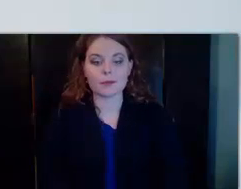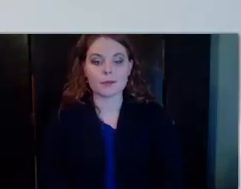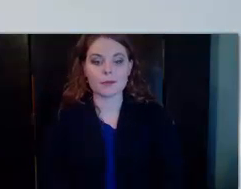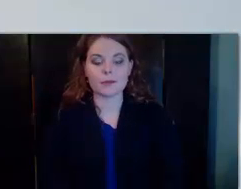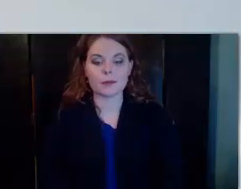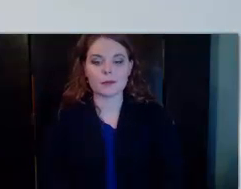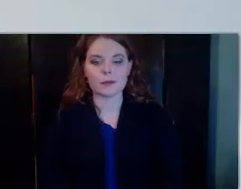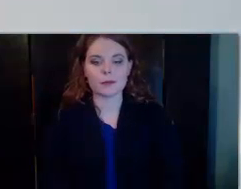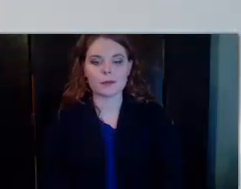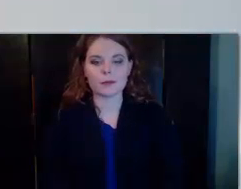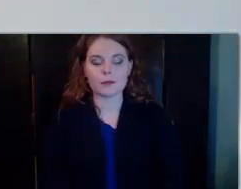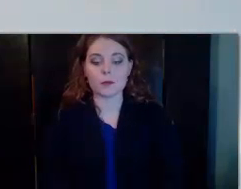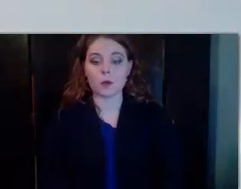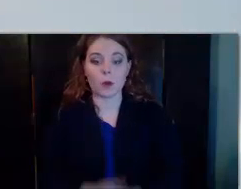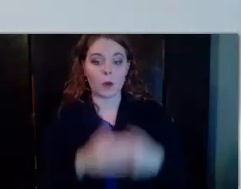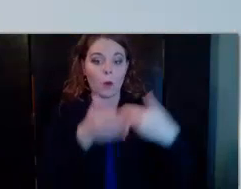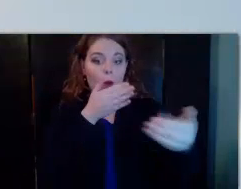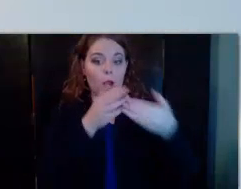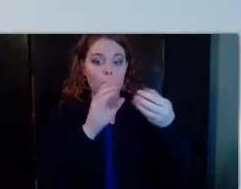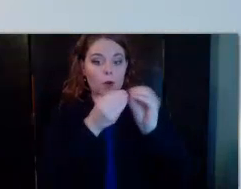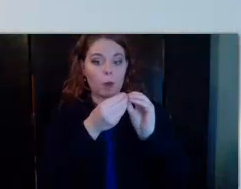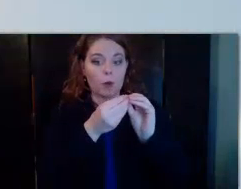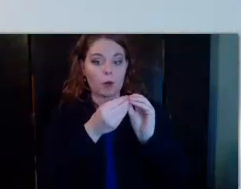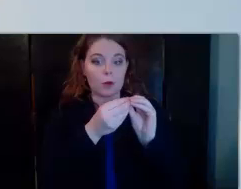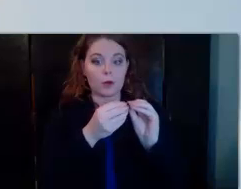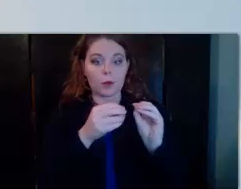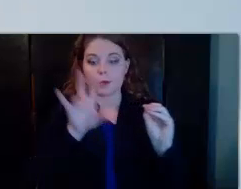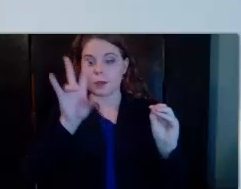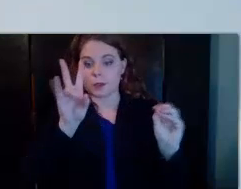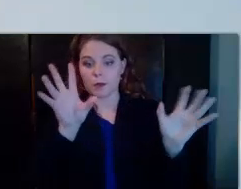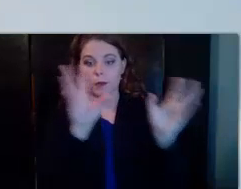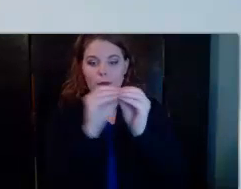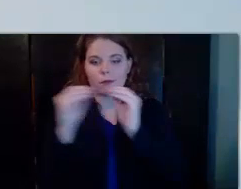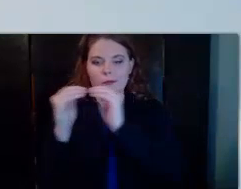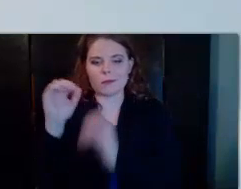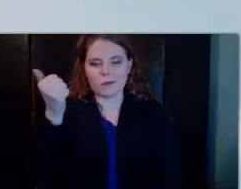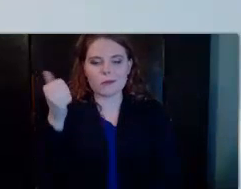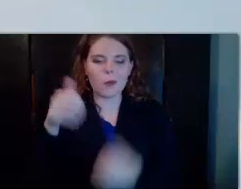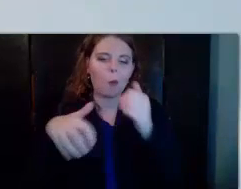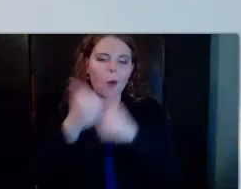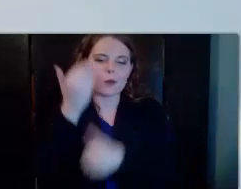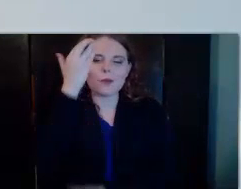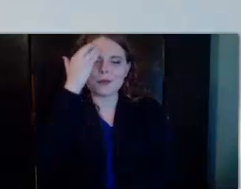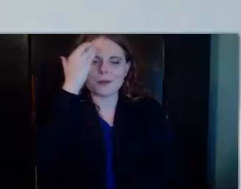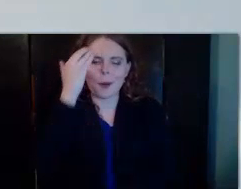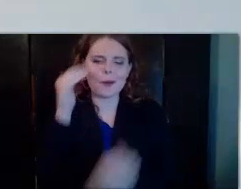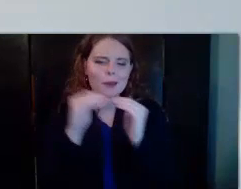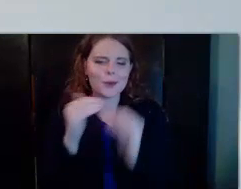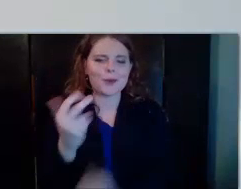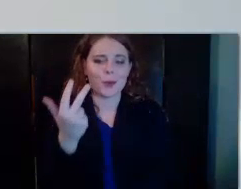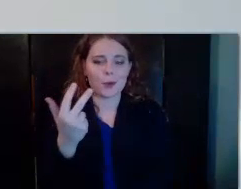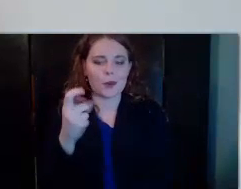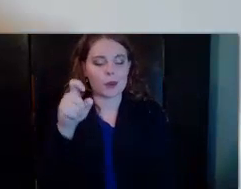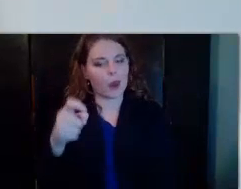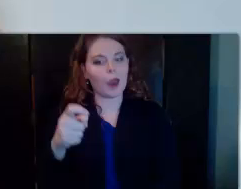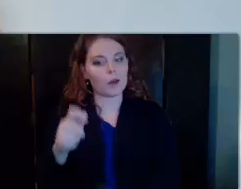is asking you what number plus 7 equals 10. Now, most of us know this is 3, but we have to show our work to prove